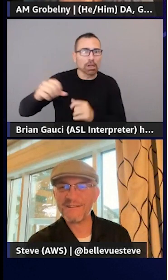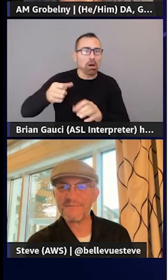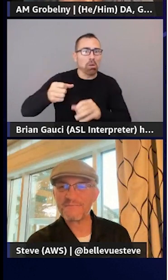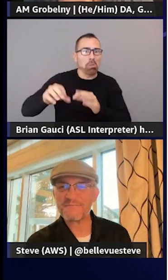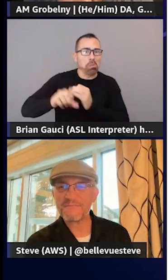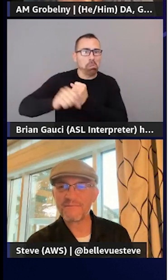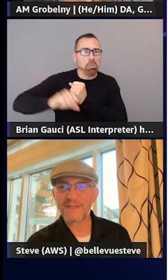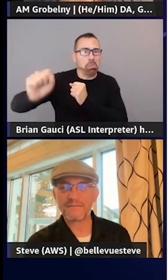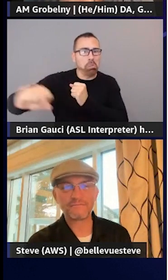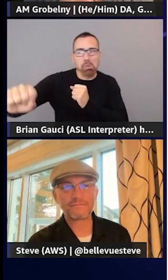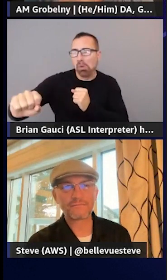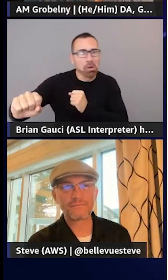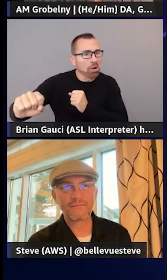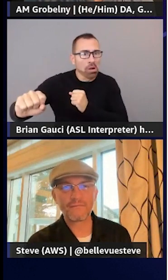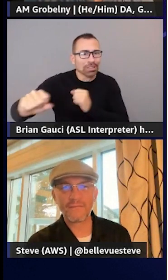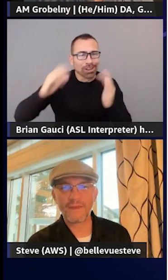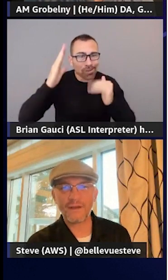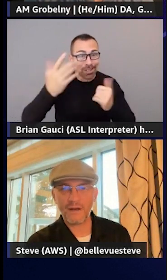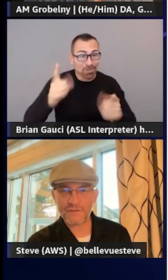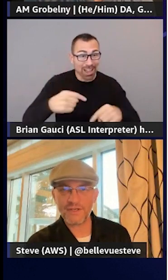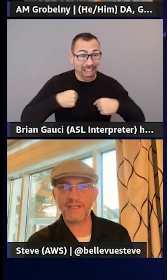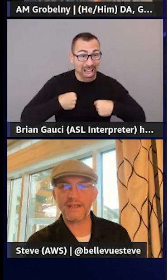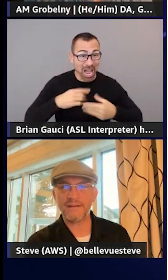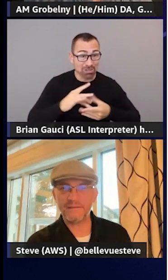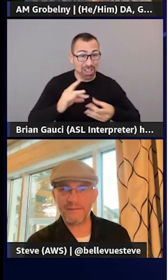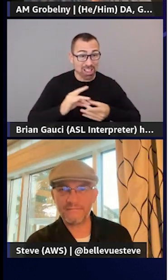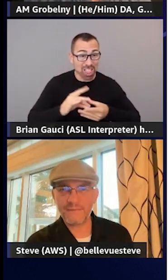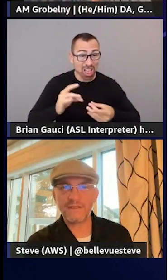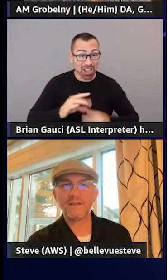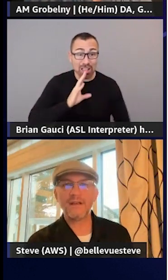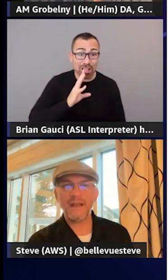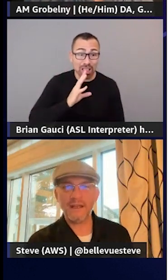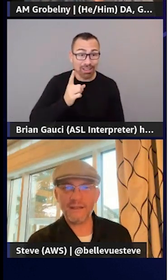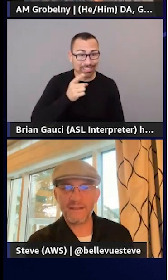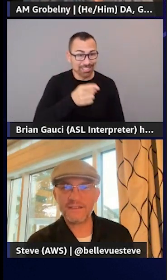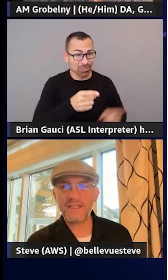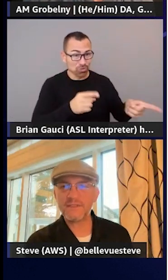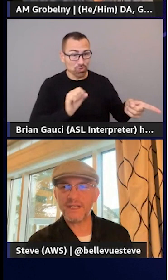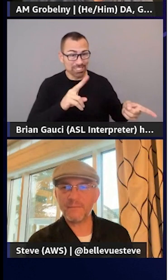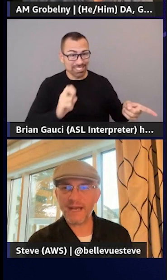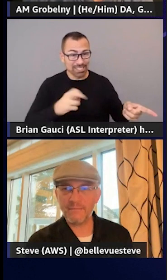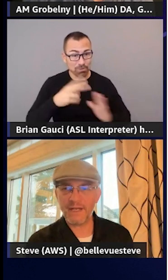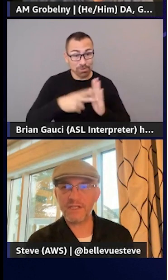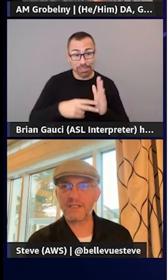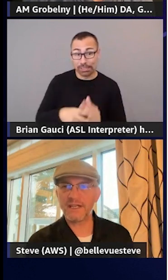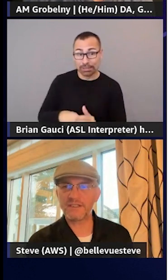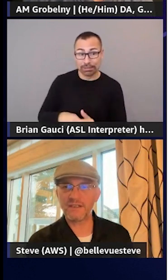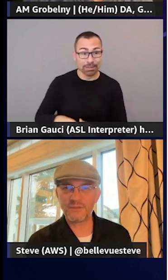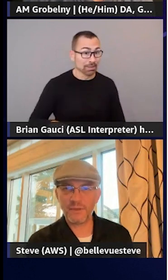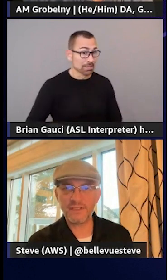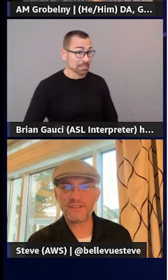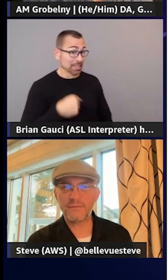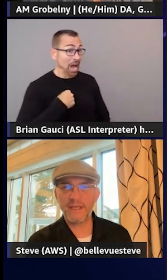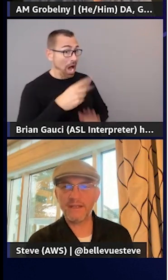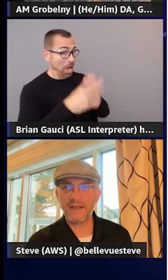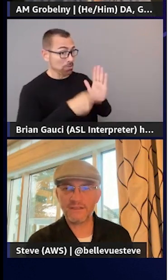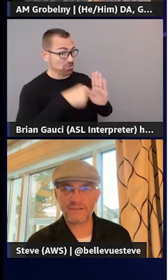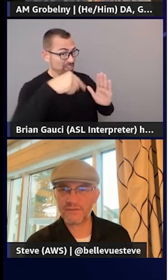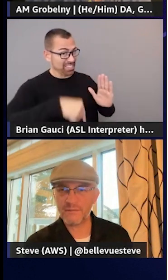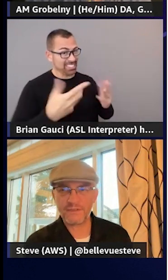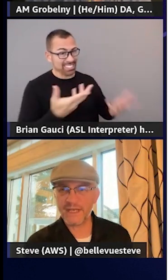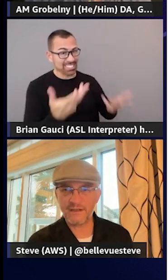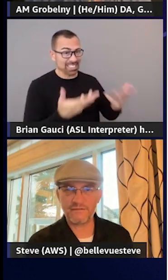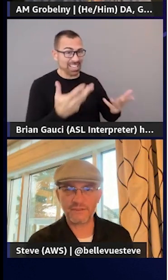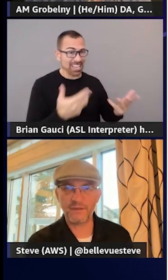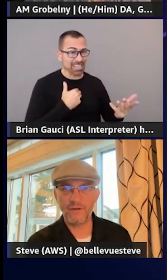I was talking, you were reading, Steve, but what did you learn from this hint? This seems like a pattern matching task, spotting something in a